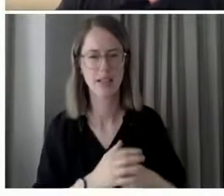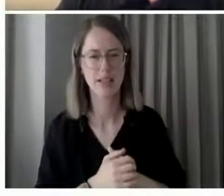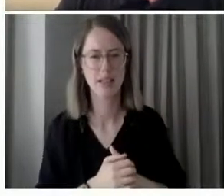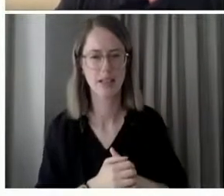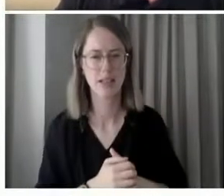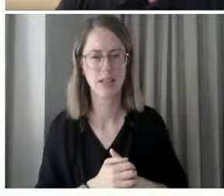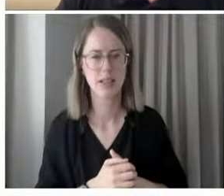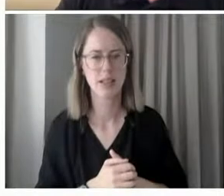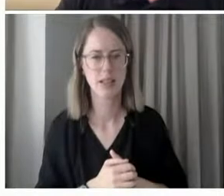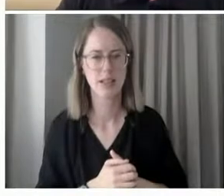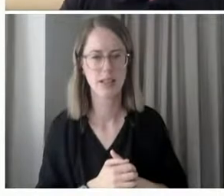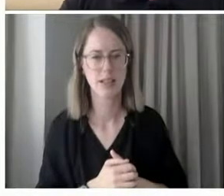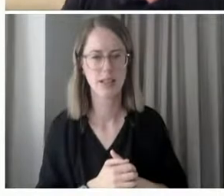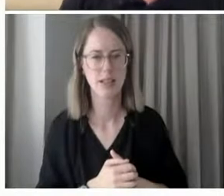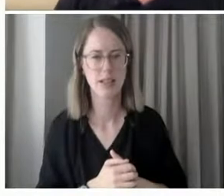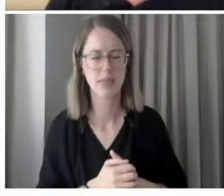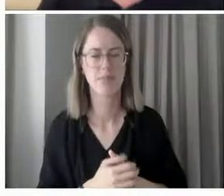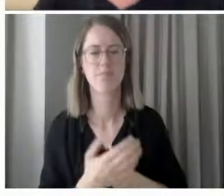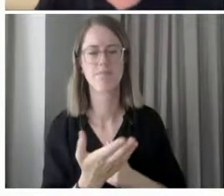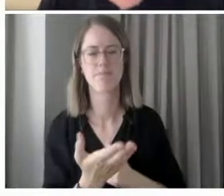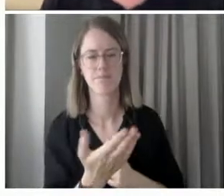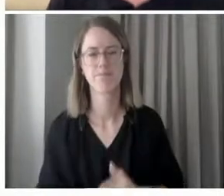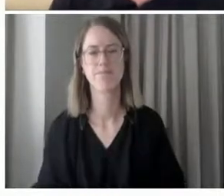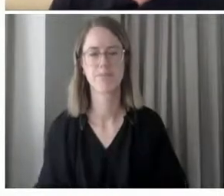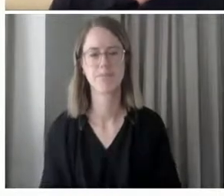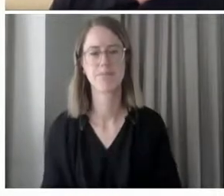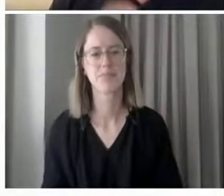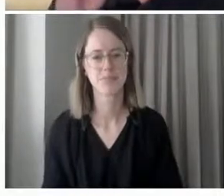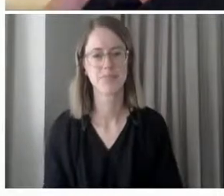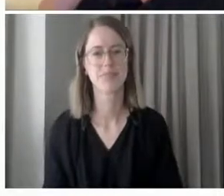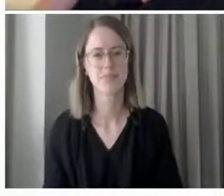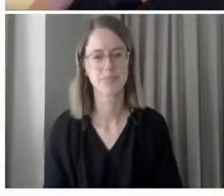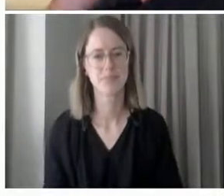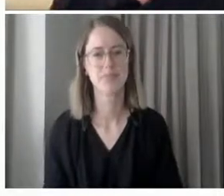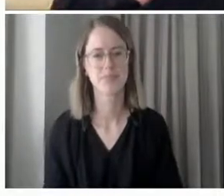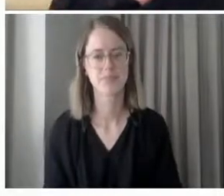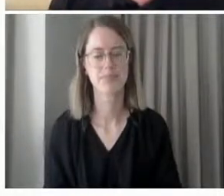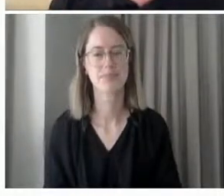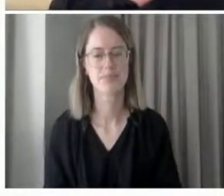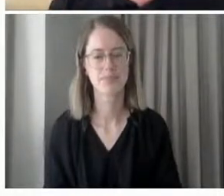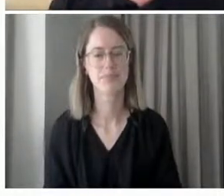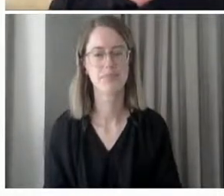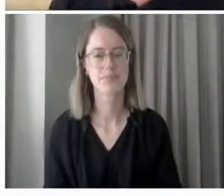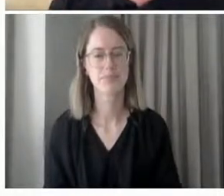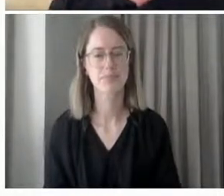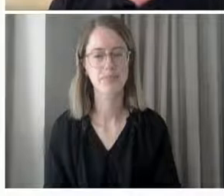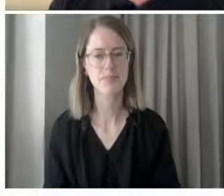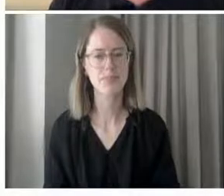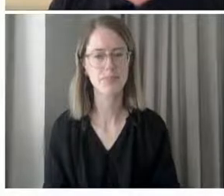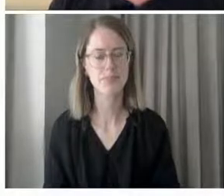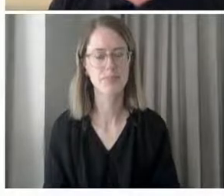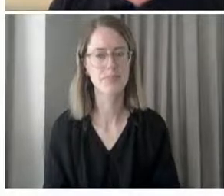slide. There we go. Sorry. Right, slide up. You've got